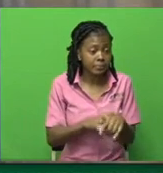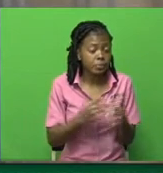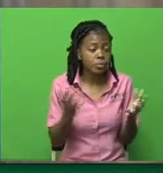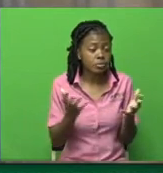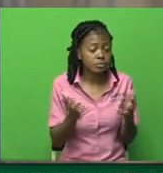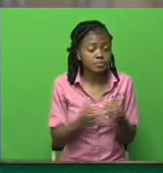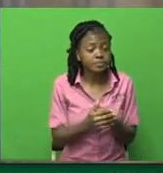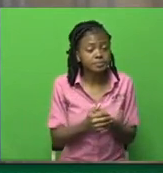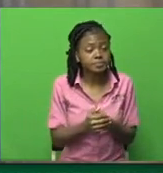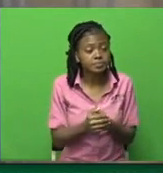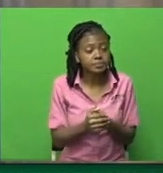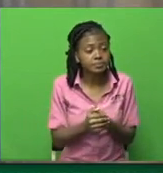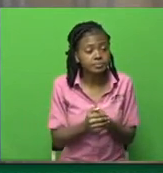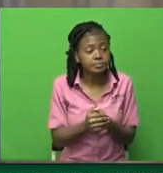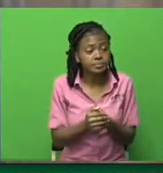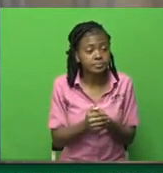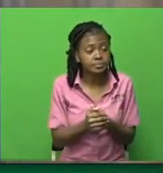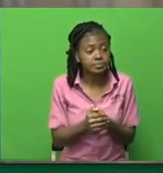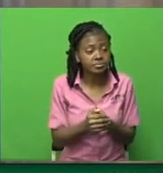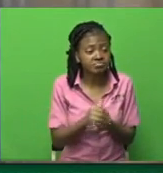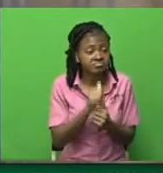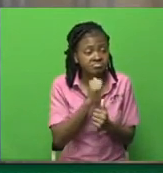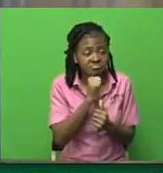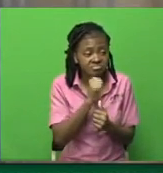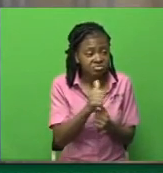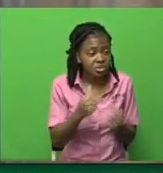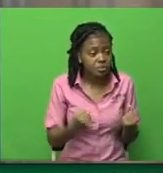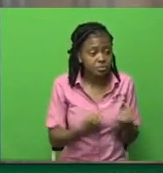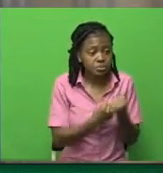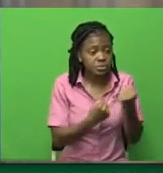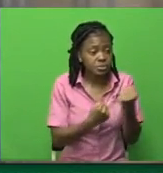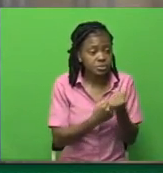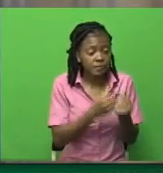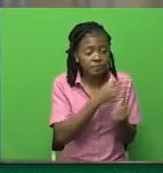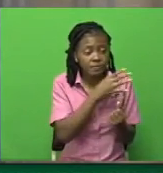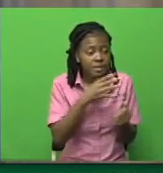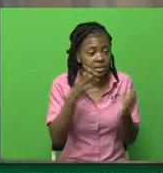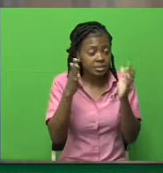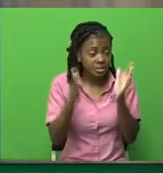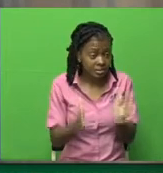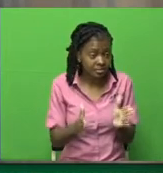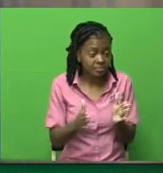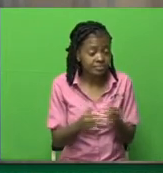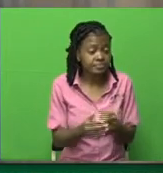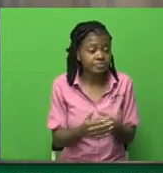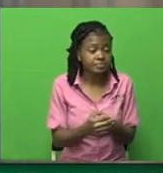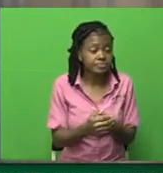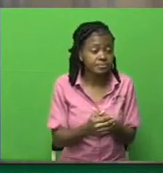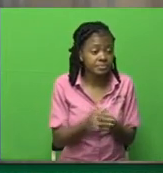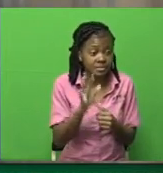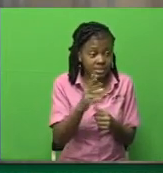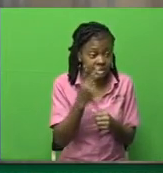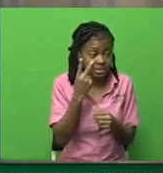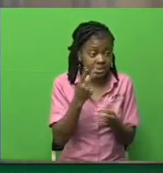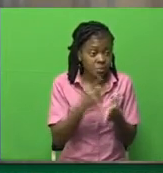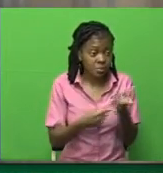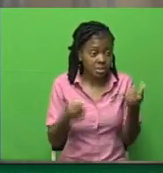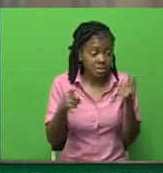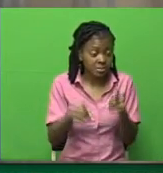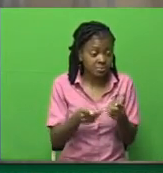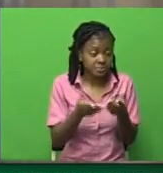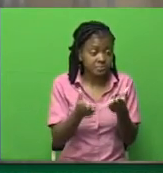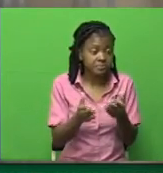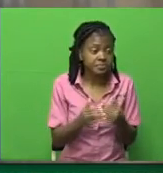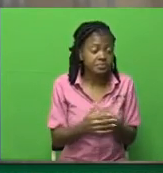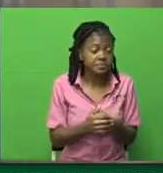no history of supporting farmers I know we see what is happening there at those nurseries nothing